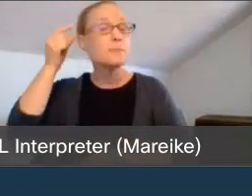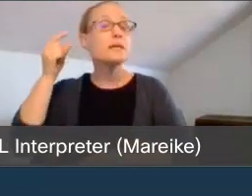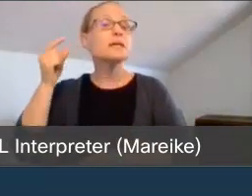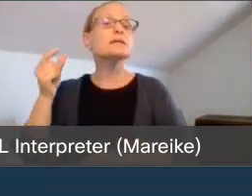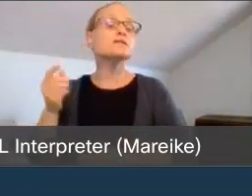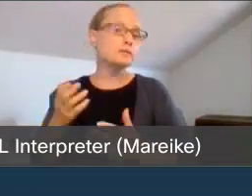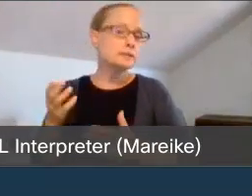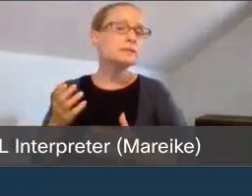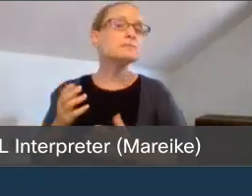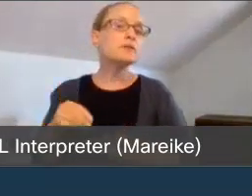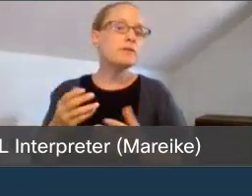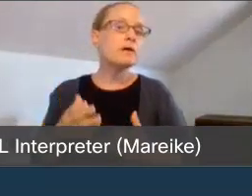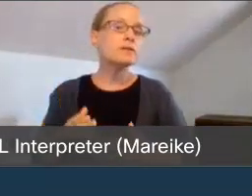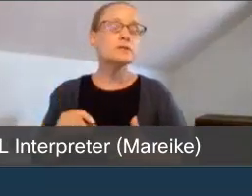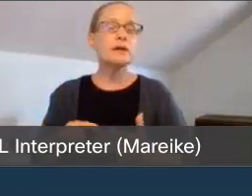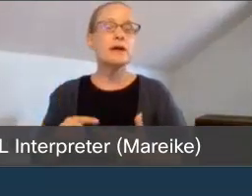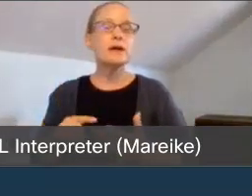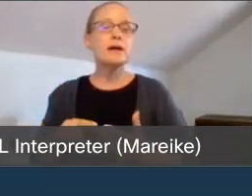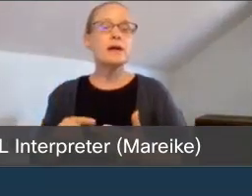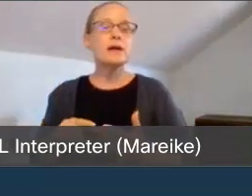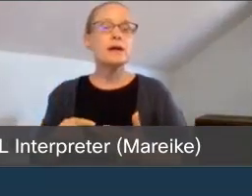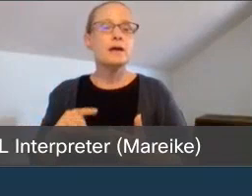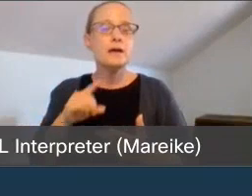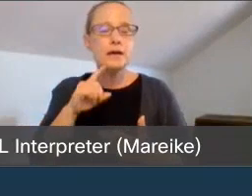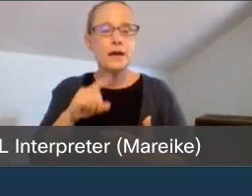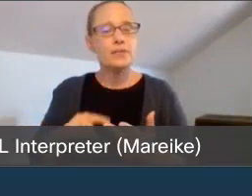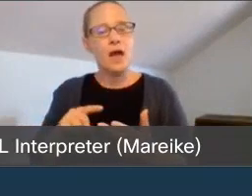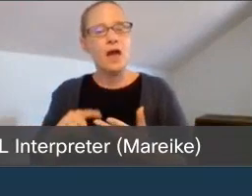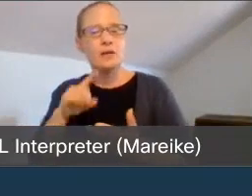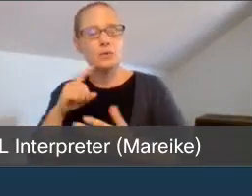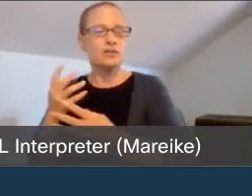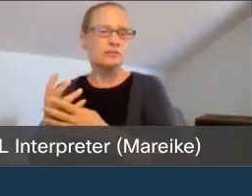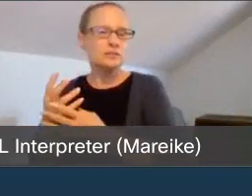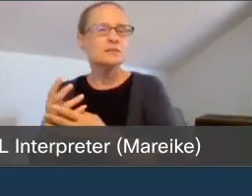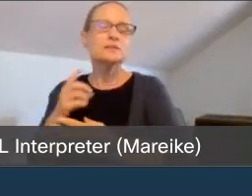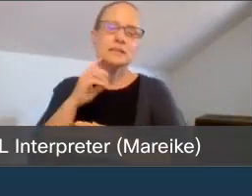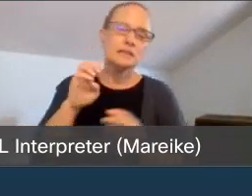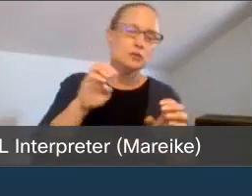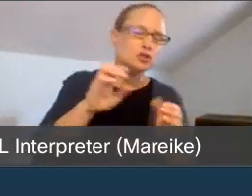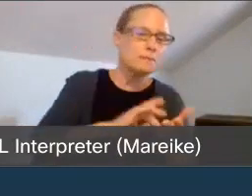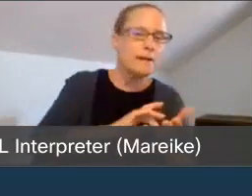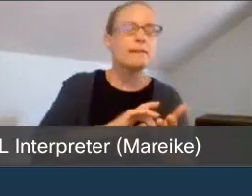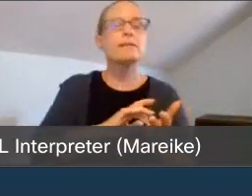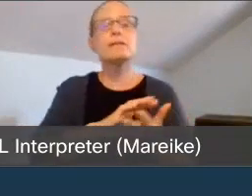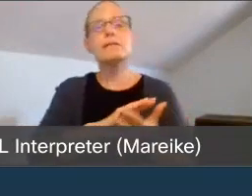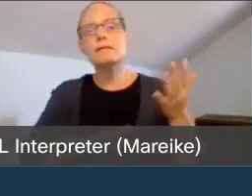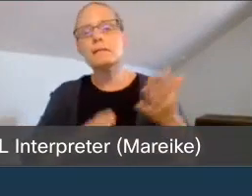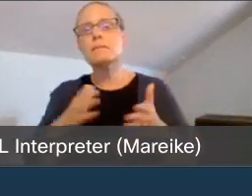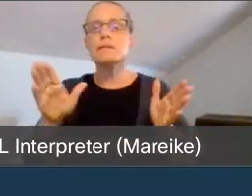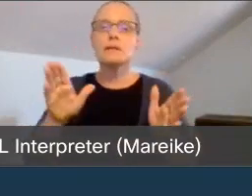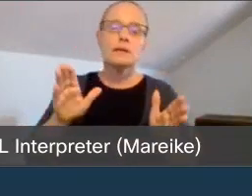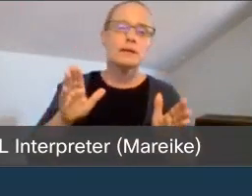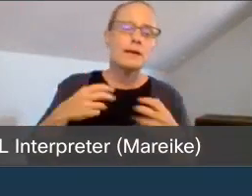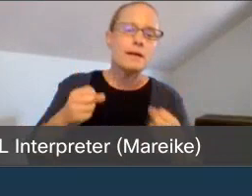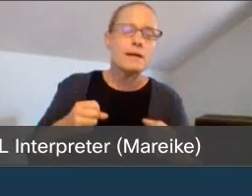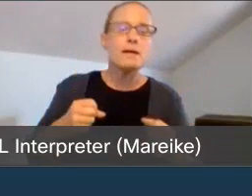then, it spreads out between corrections, emergency medical, public health, policy. So